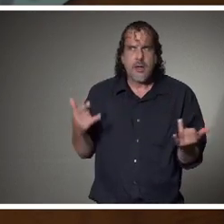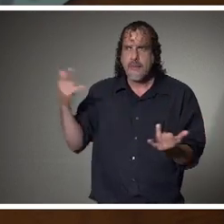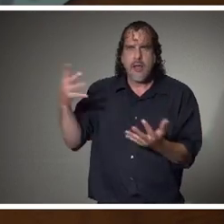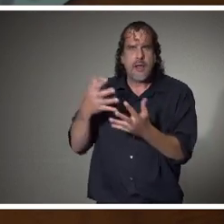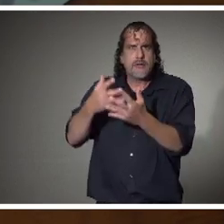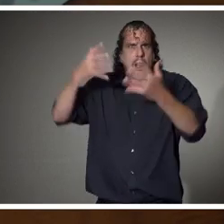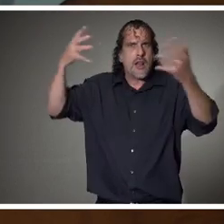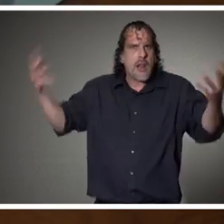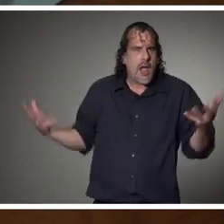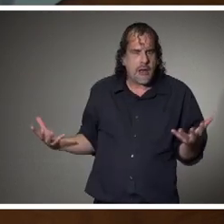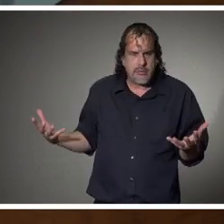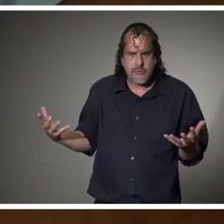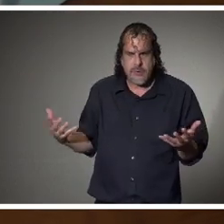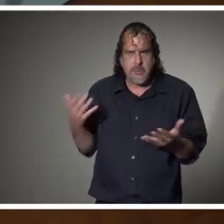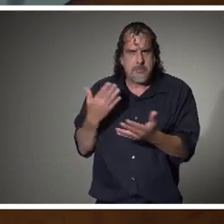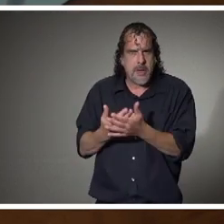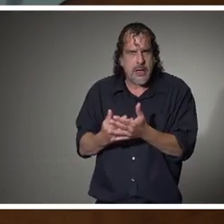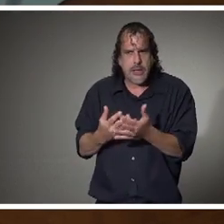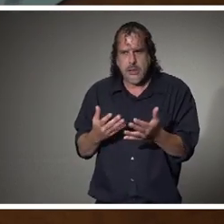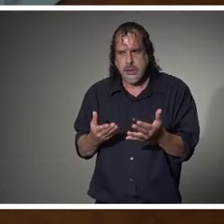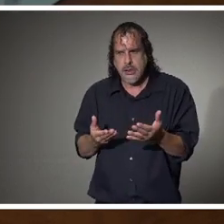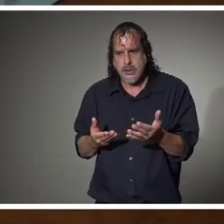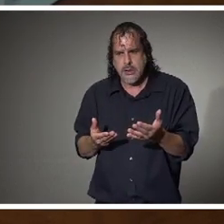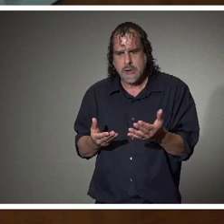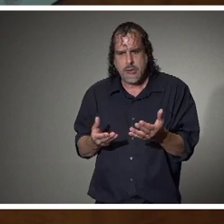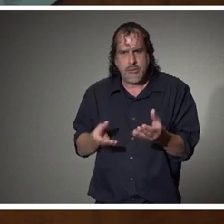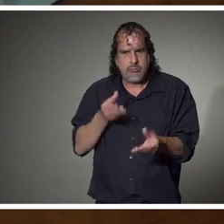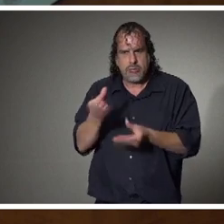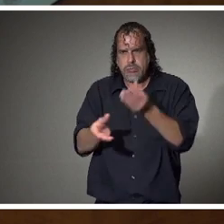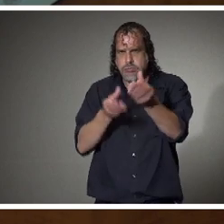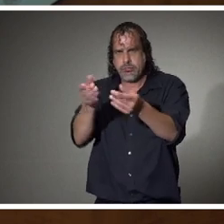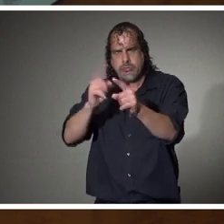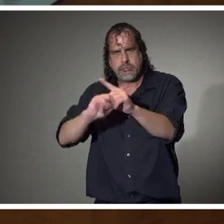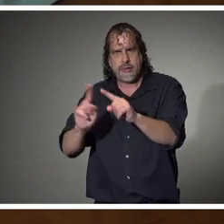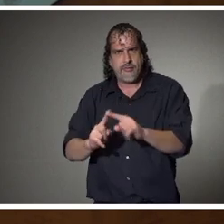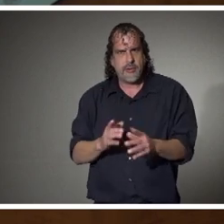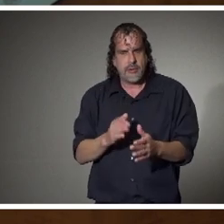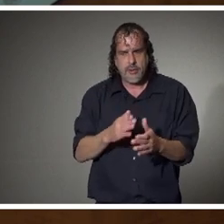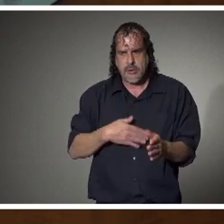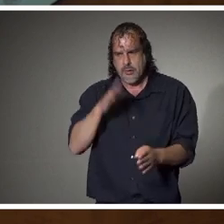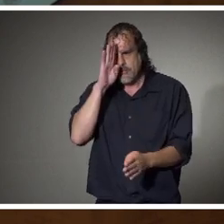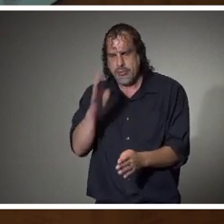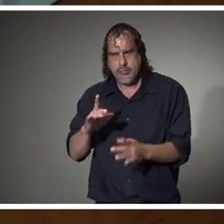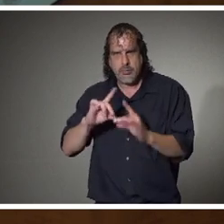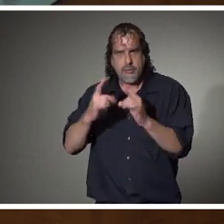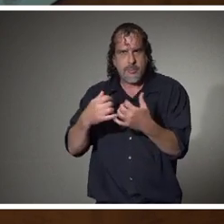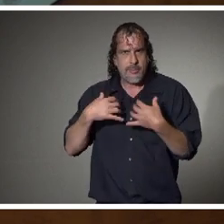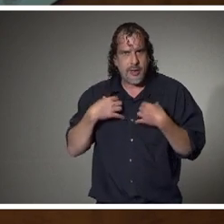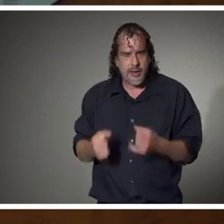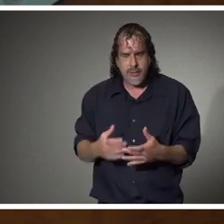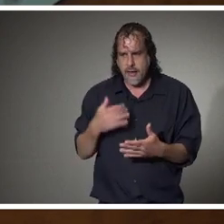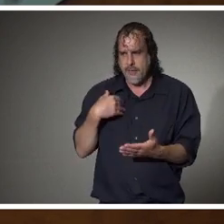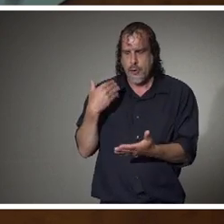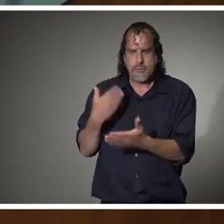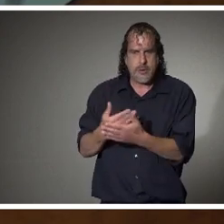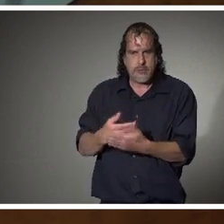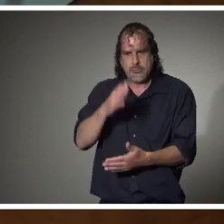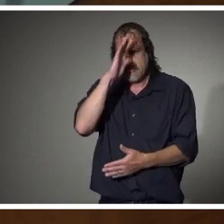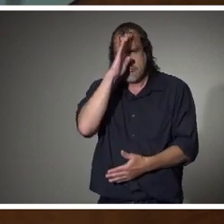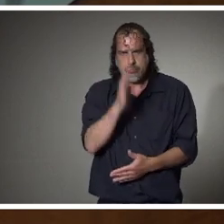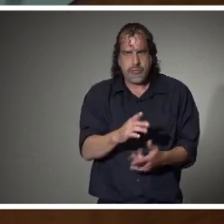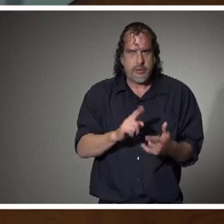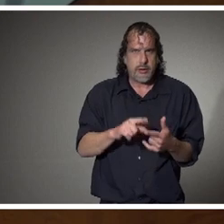amount of money going to a large number of places. There's money that went directly to the Department of Health. There's CARES Act money that went directly